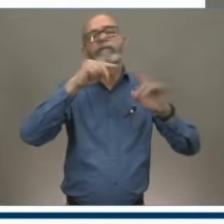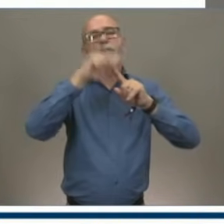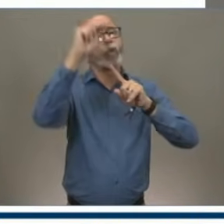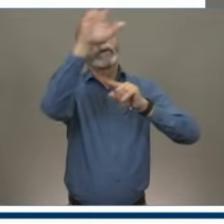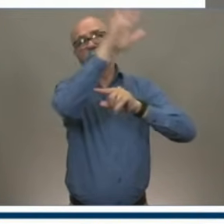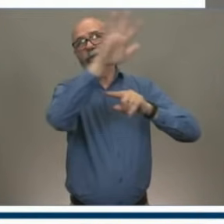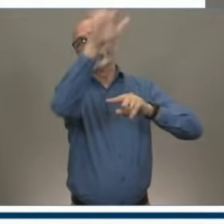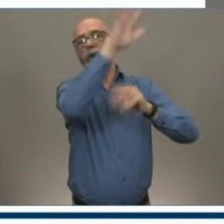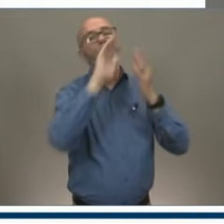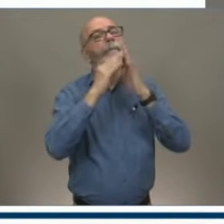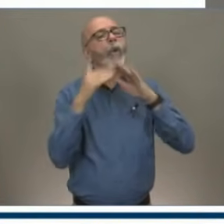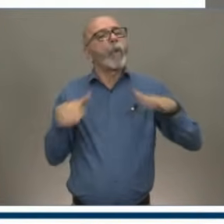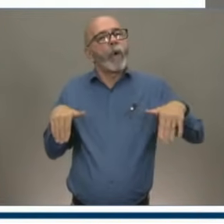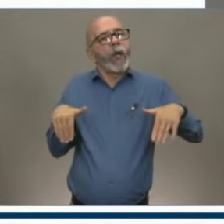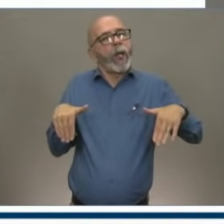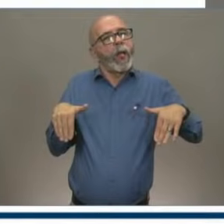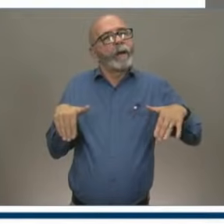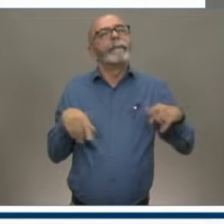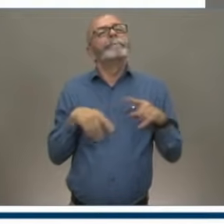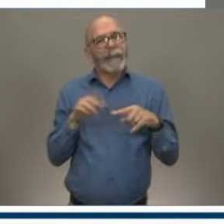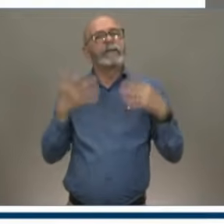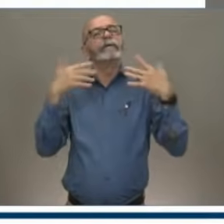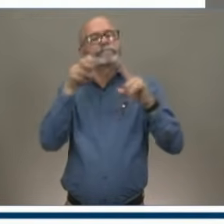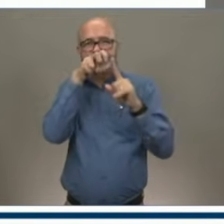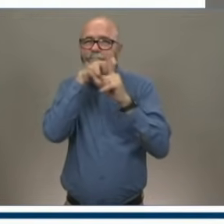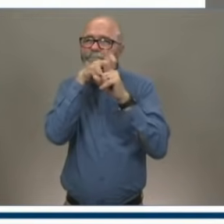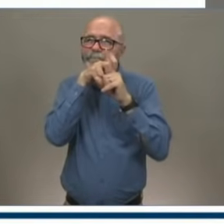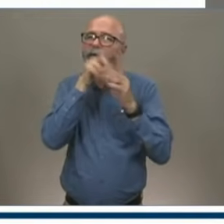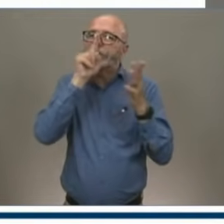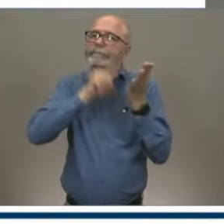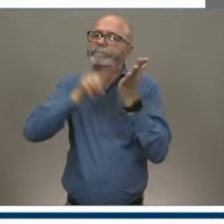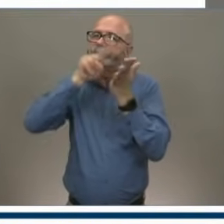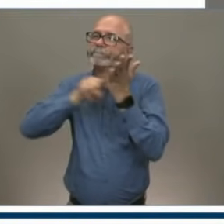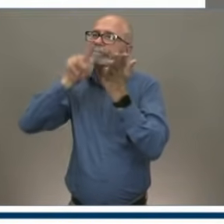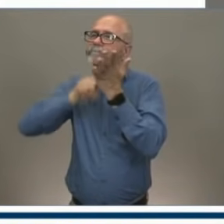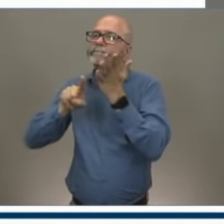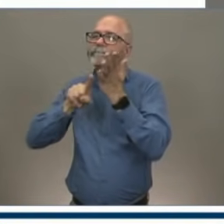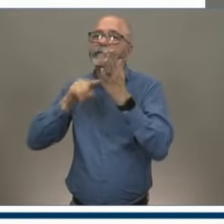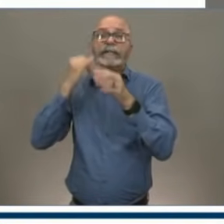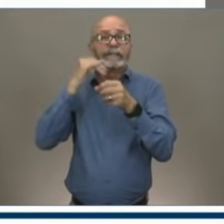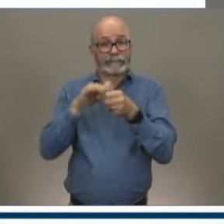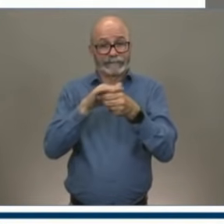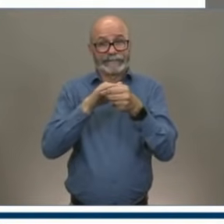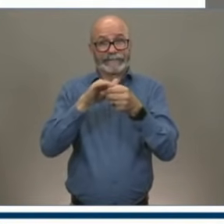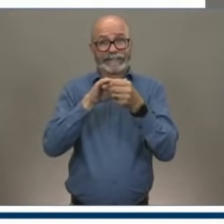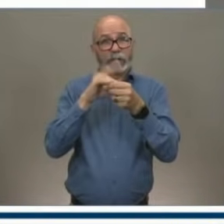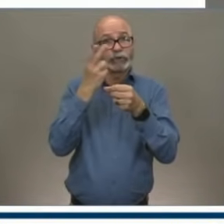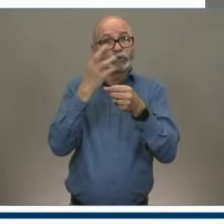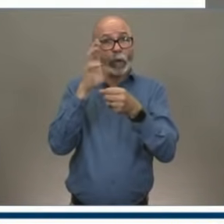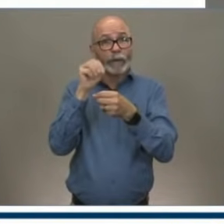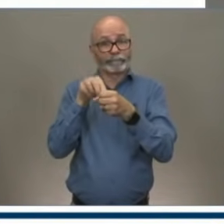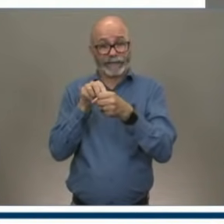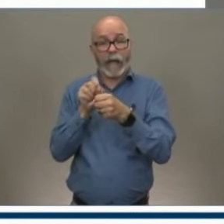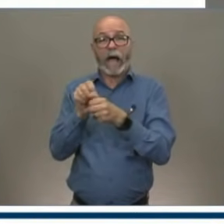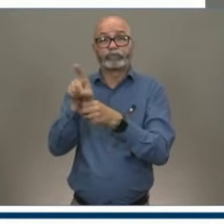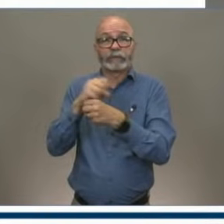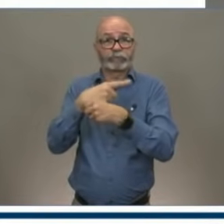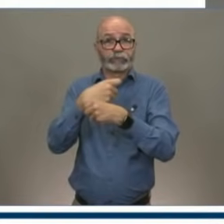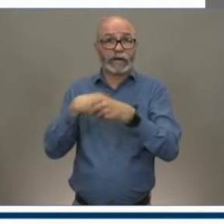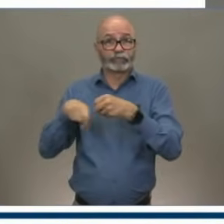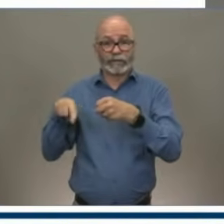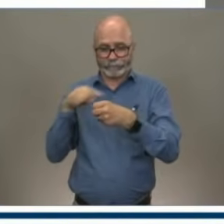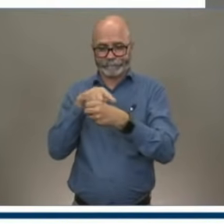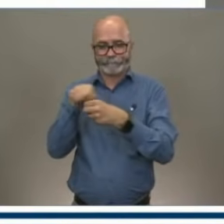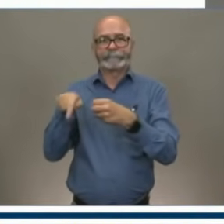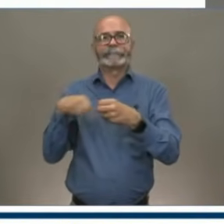to assess any case that happens outside of HRM. I know public health is looking at